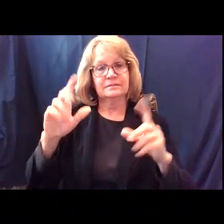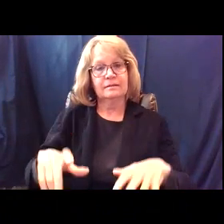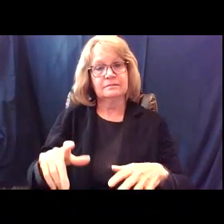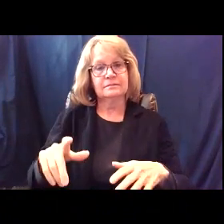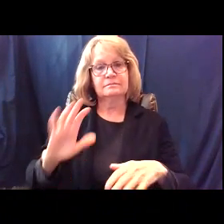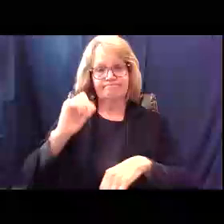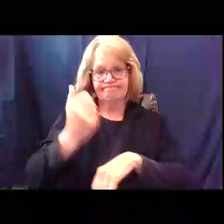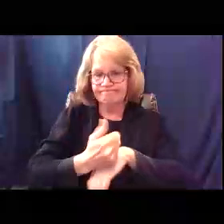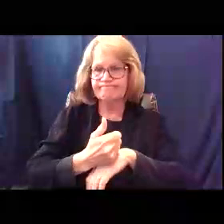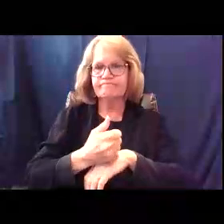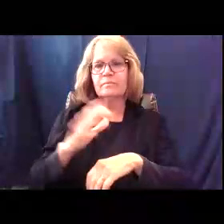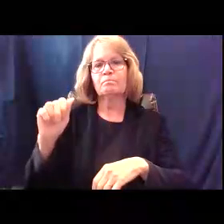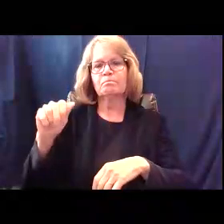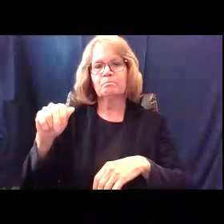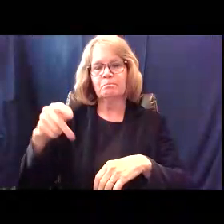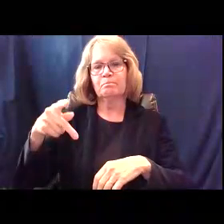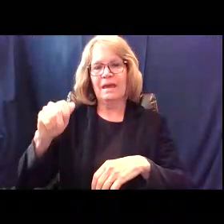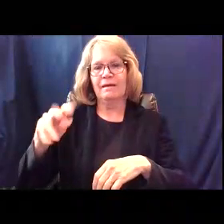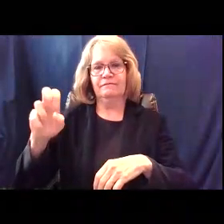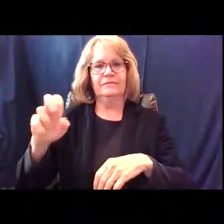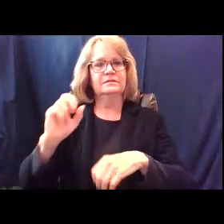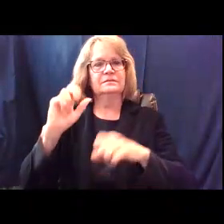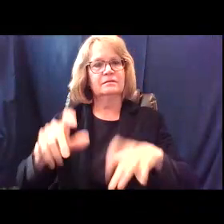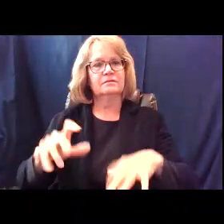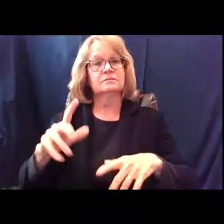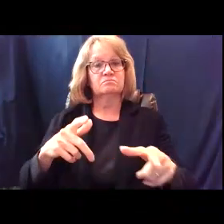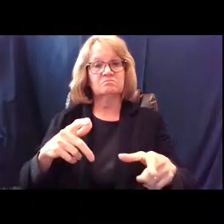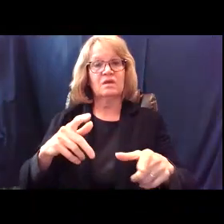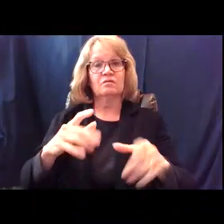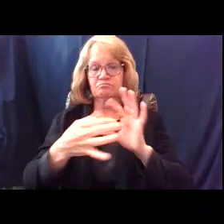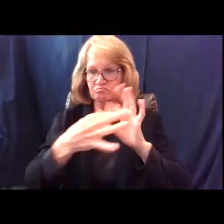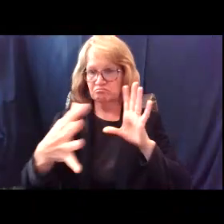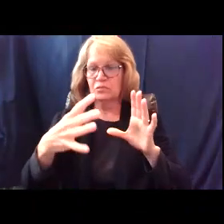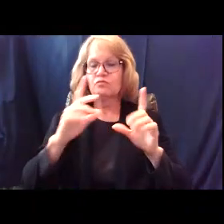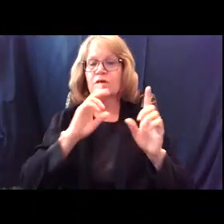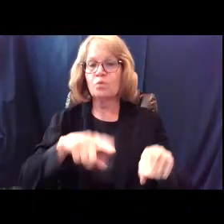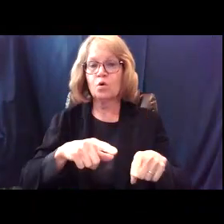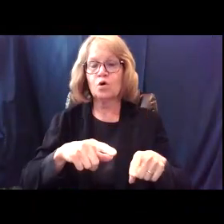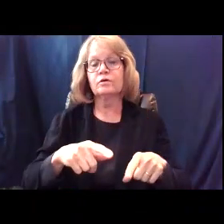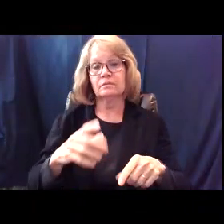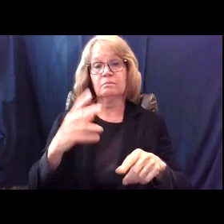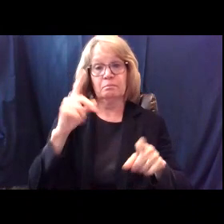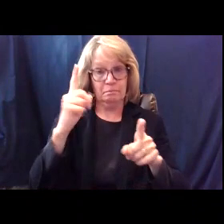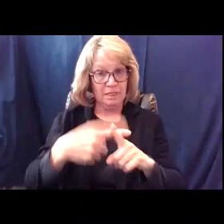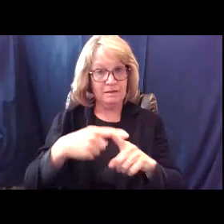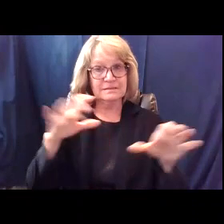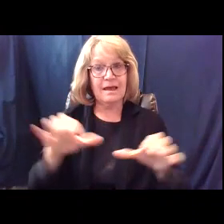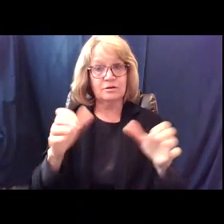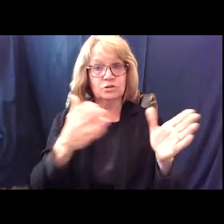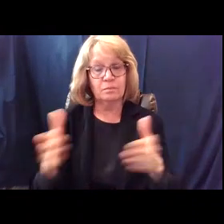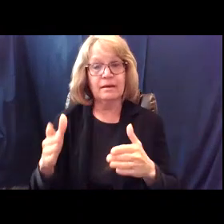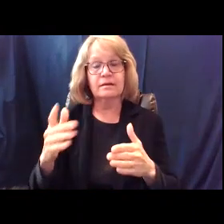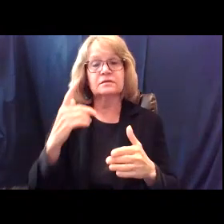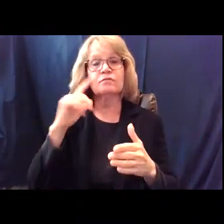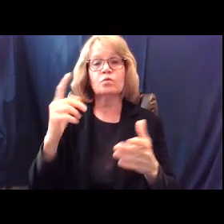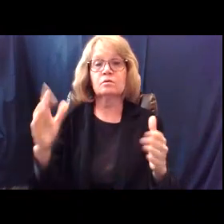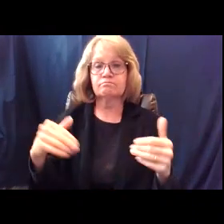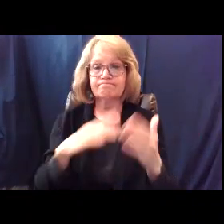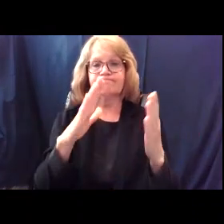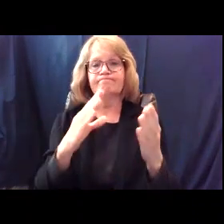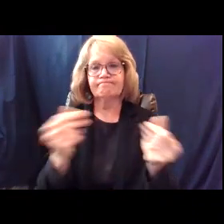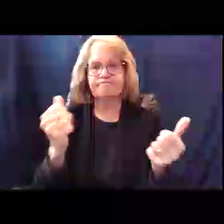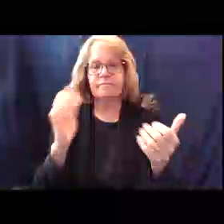different agencies. They released a report a few years back, as well as action plans for next steps to address these issues. And you can